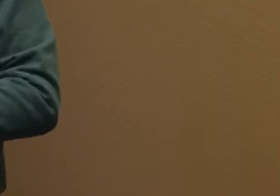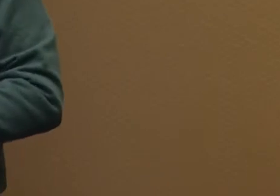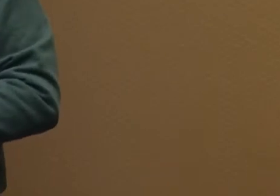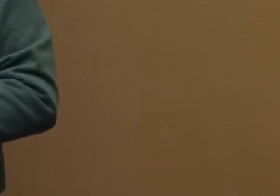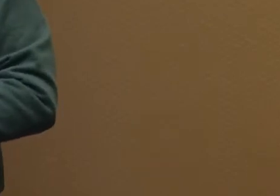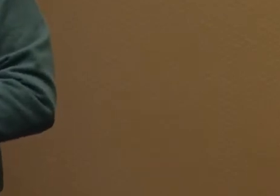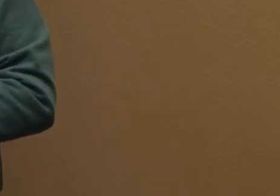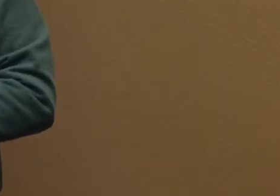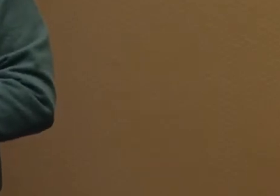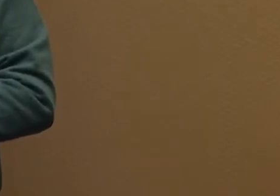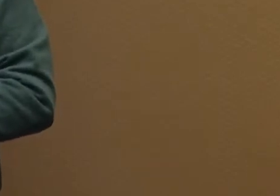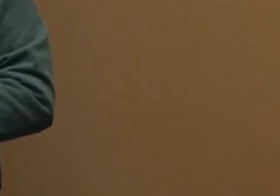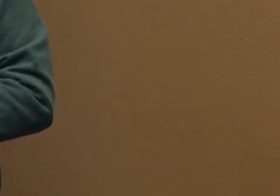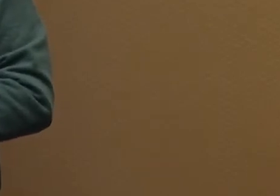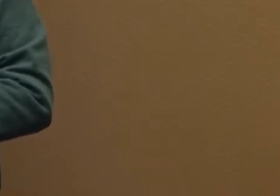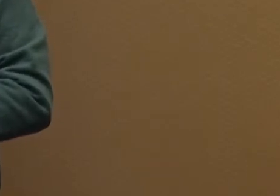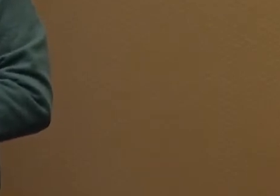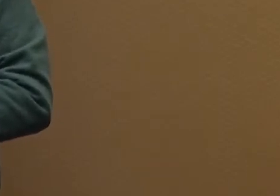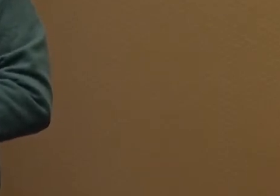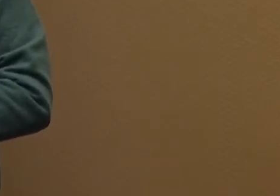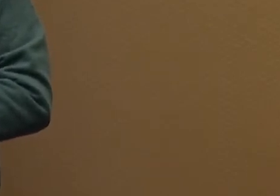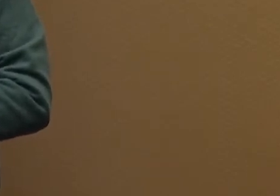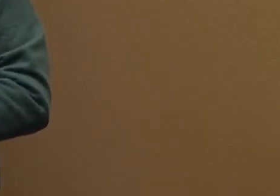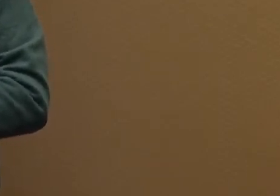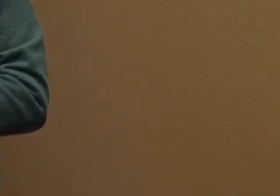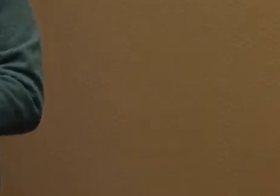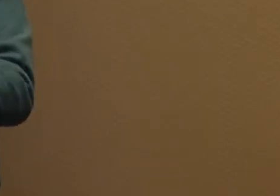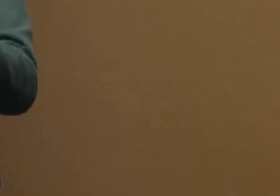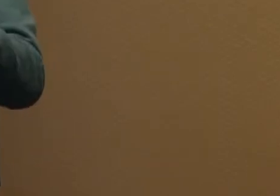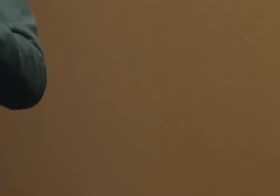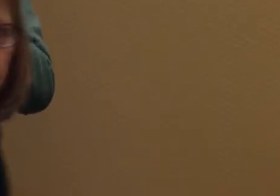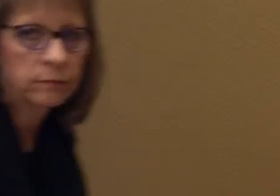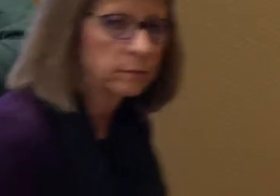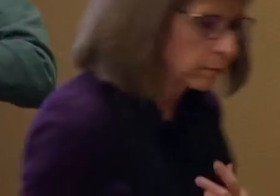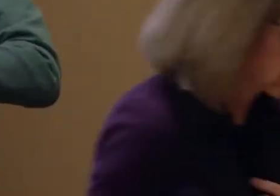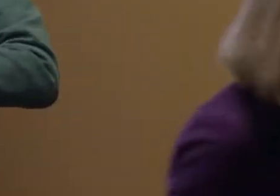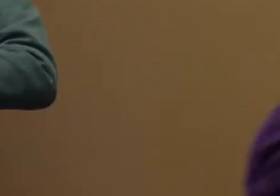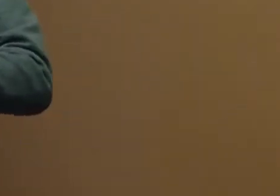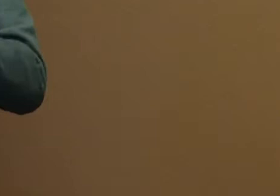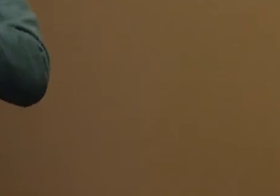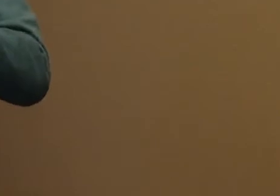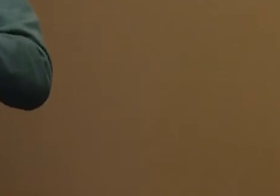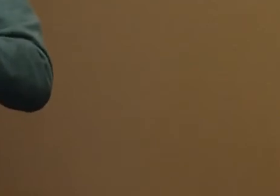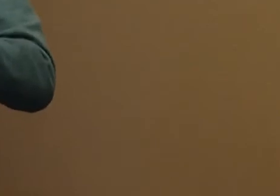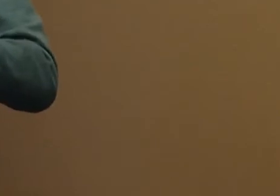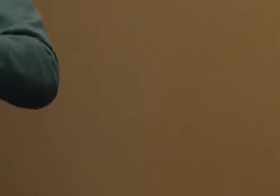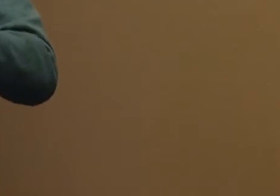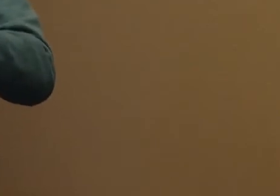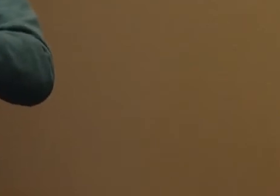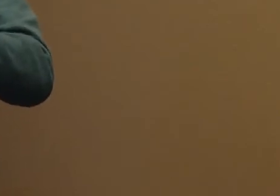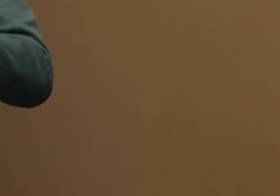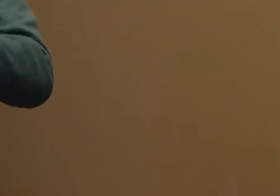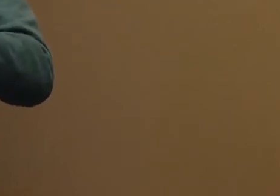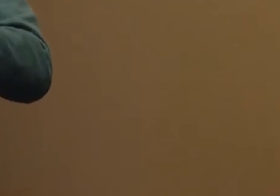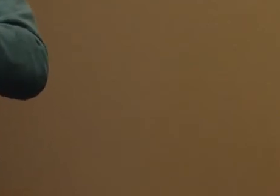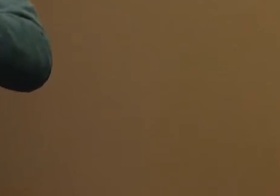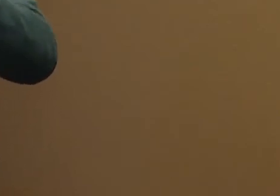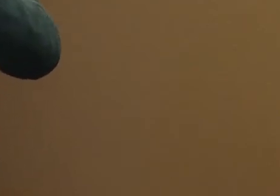So how's the video going for you back there, Brett? Are you able to? We're good.